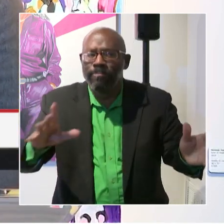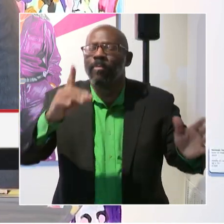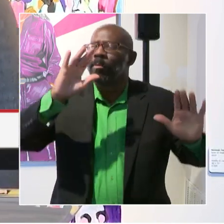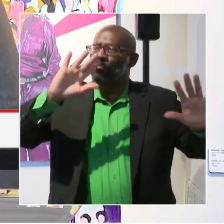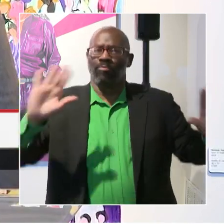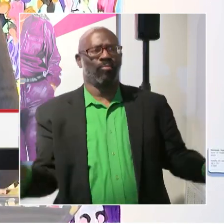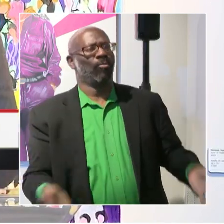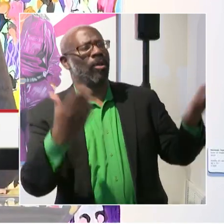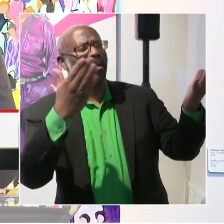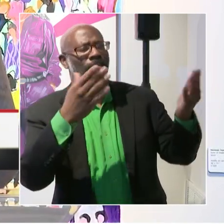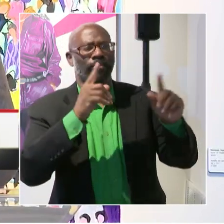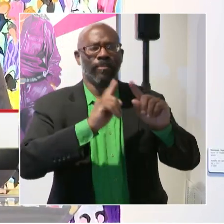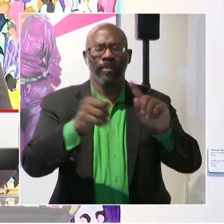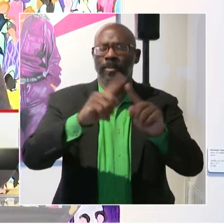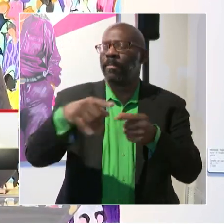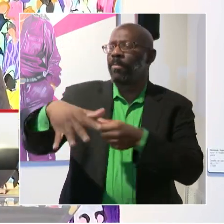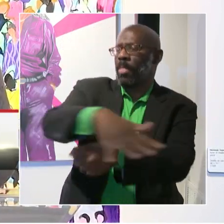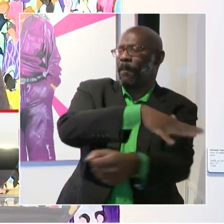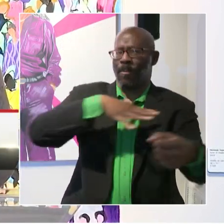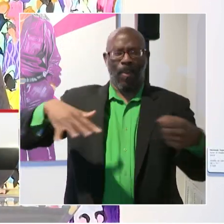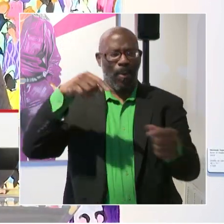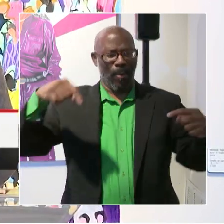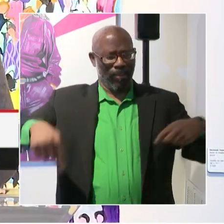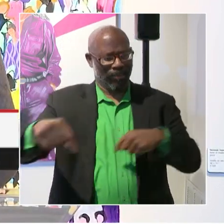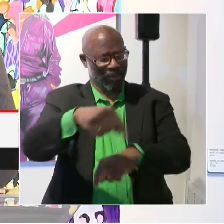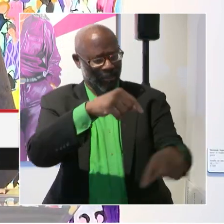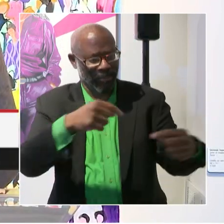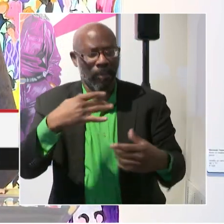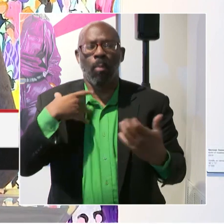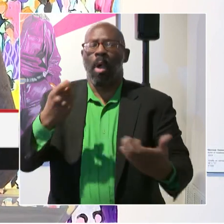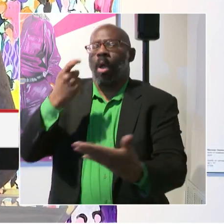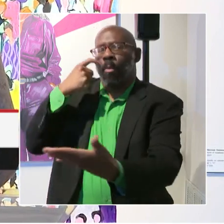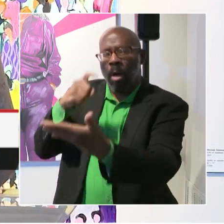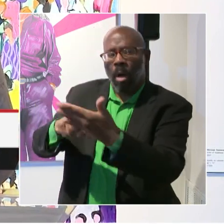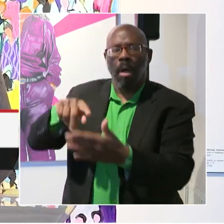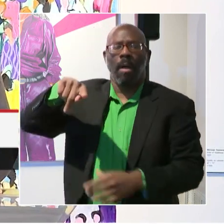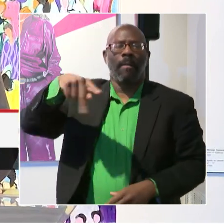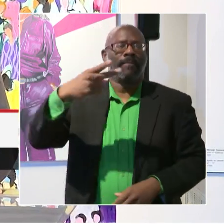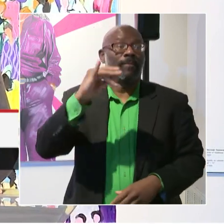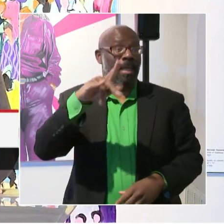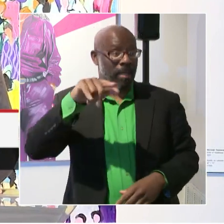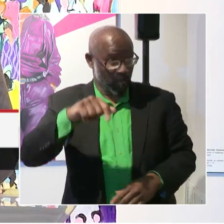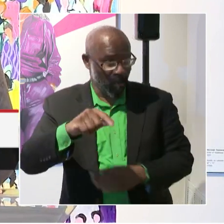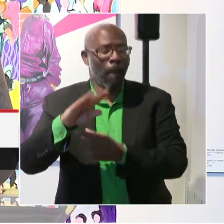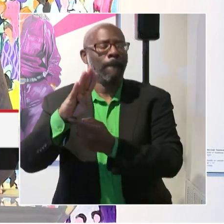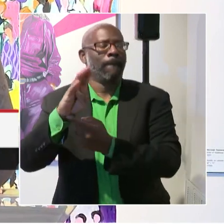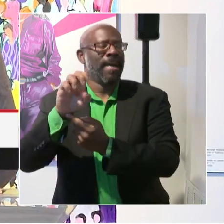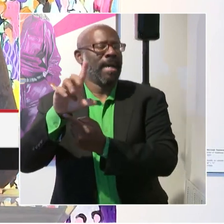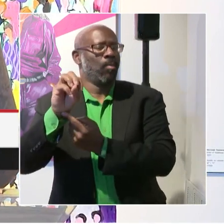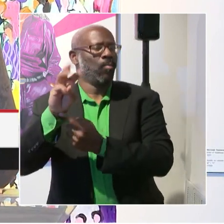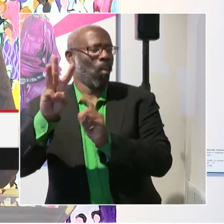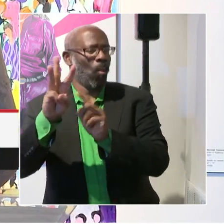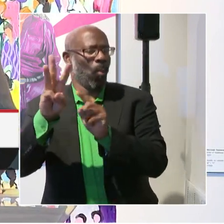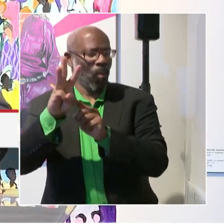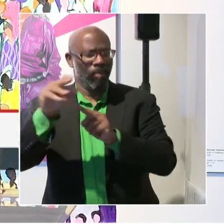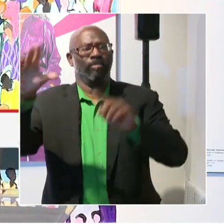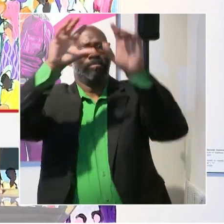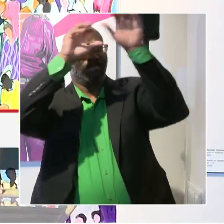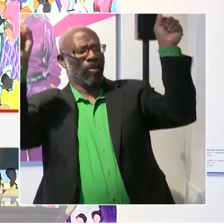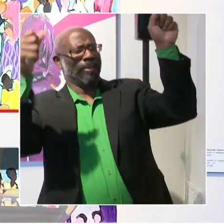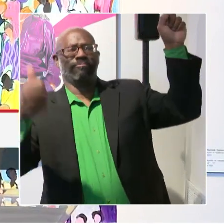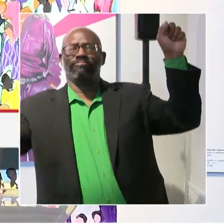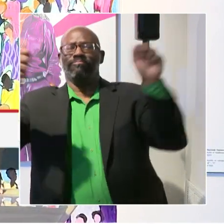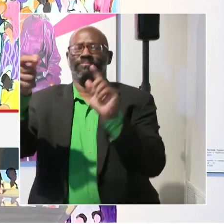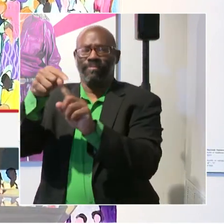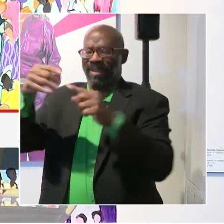recognize Philip Barlow, President of the Board of Directors here at the DC Arts Center, for his steadfast support and dedication to our mission. I'd also like to